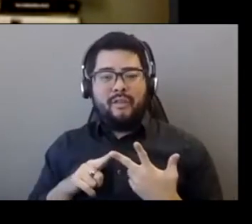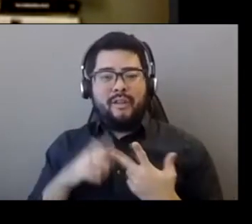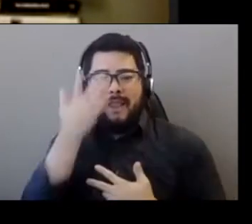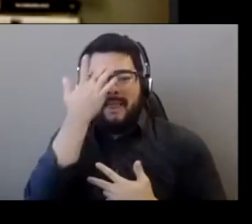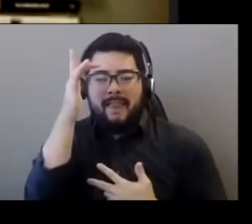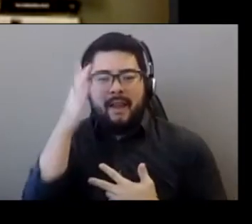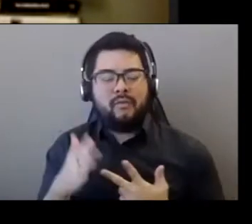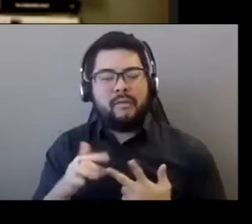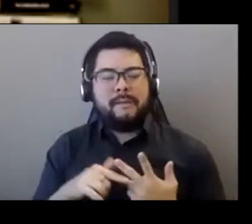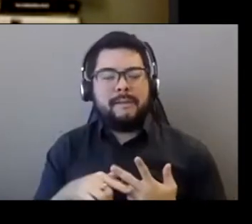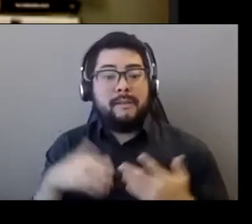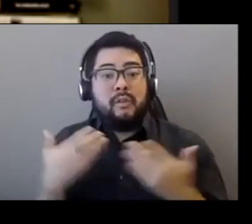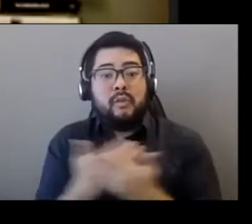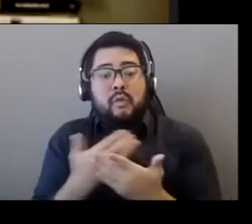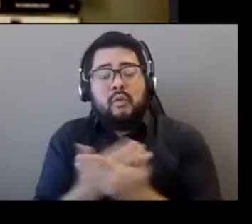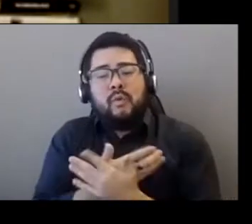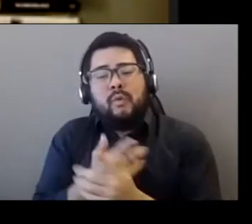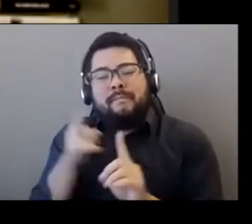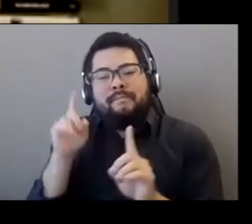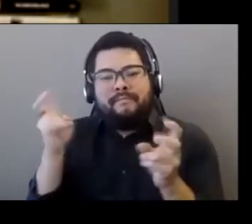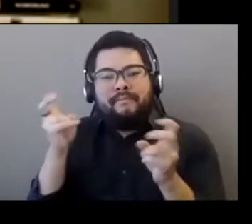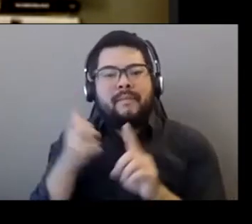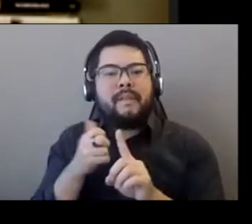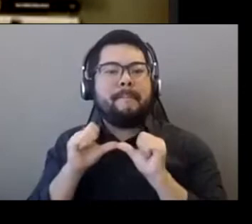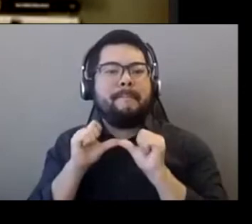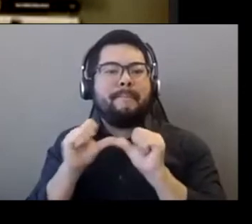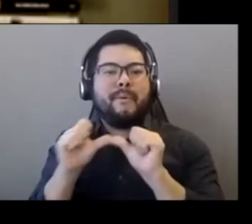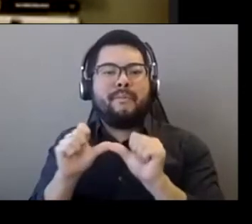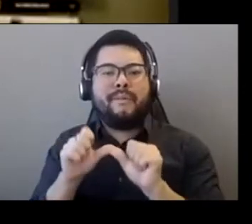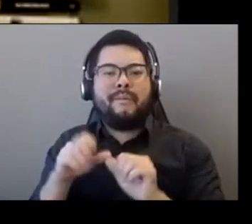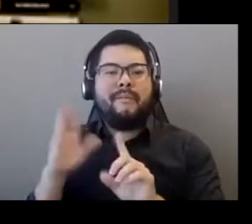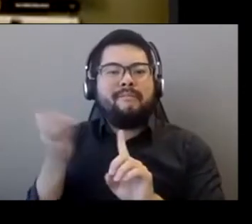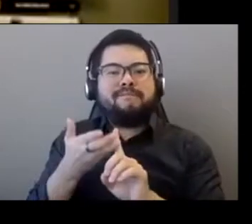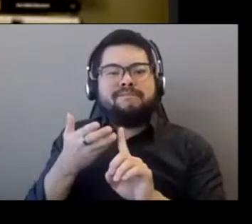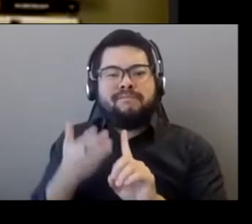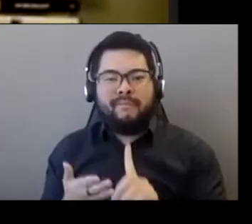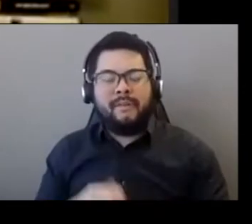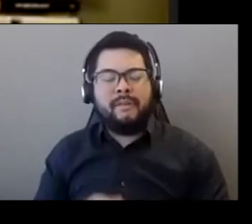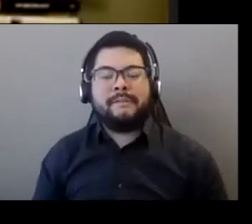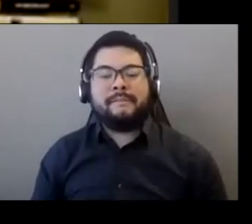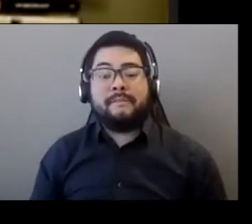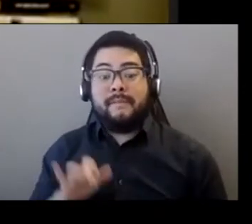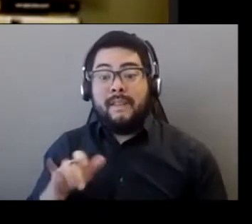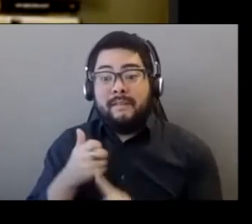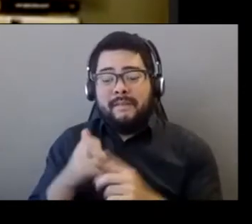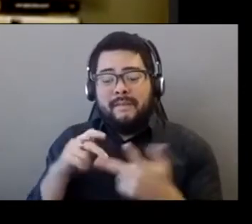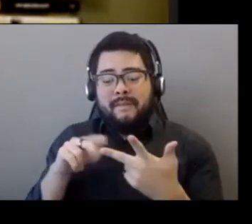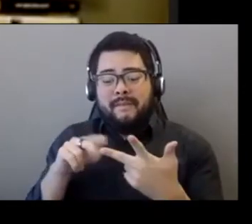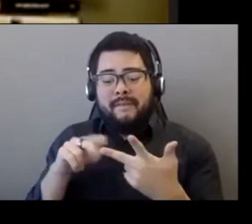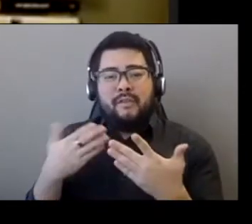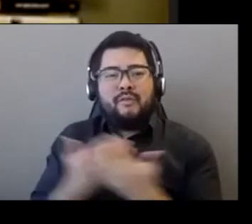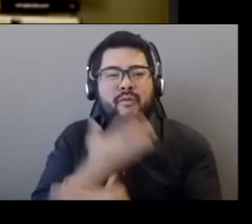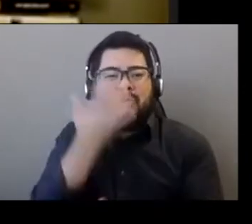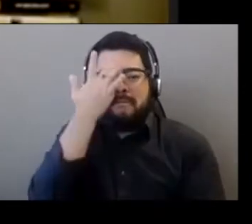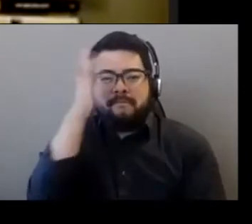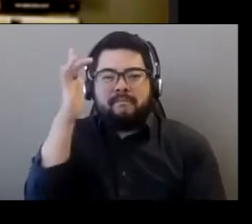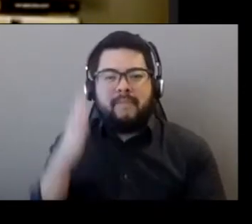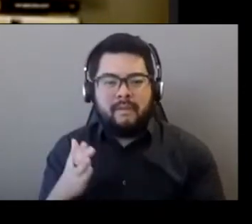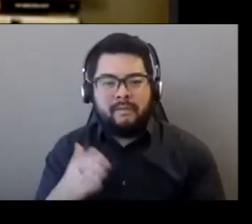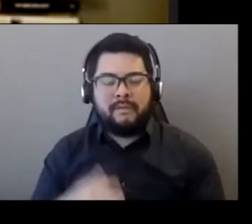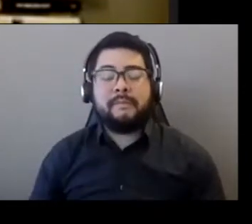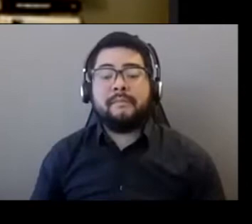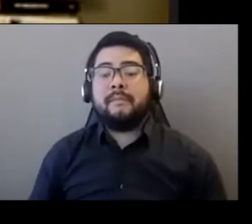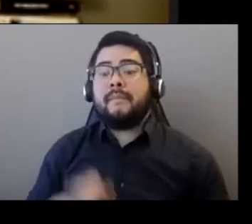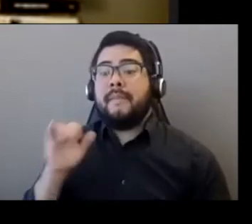the permanent persuader. He says, and then there's the permanent persuader, the new intellectual. This is the intellectual of